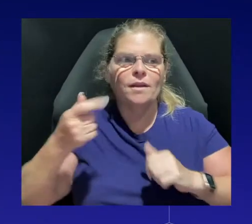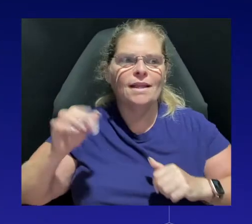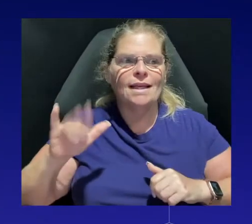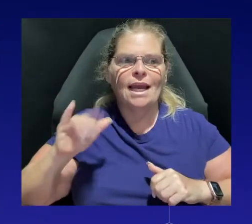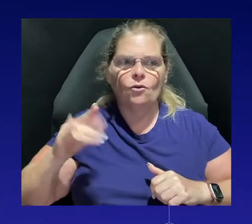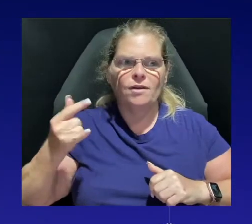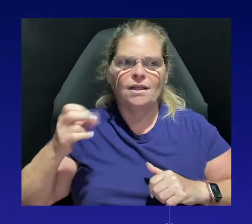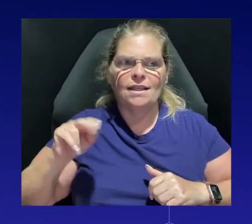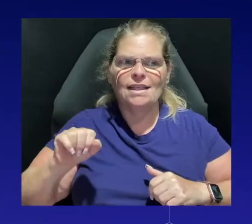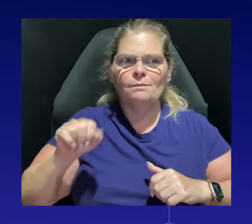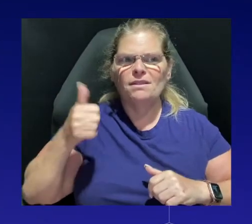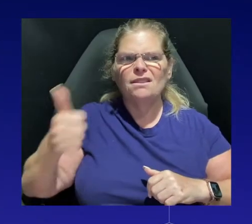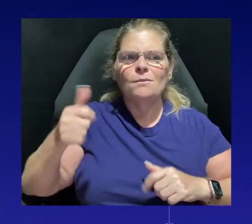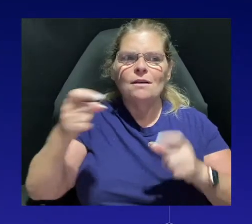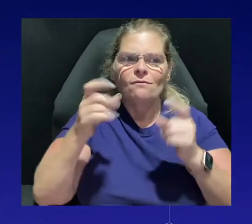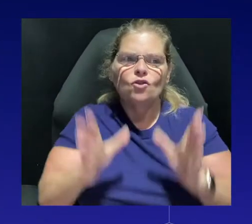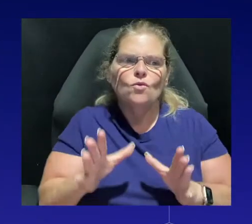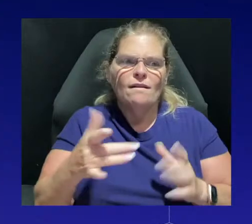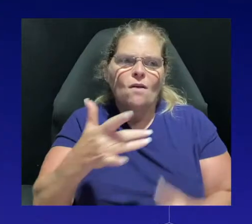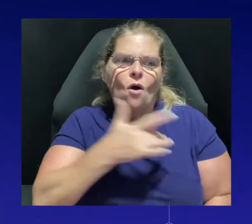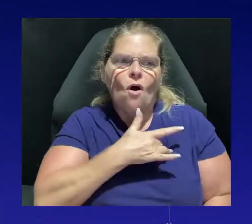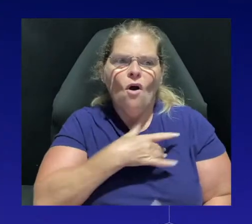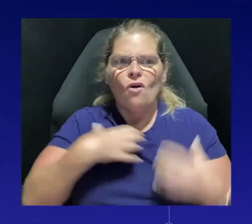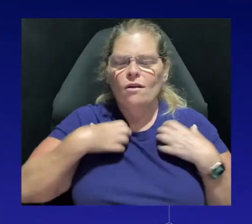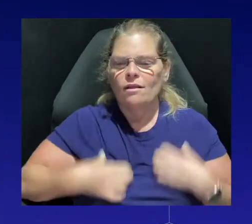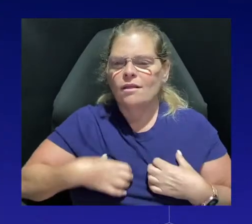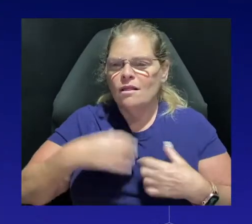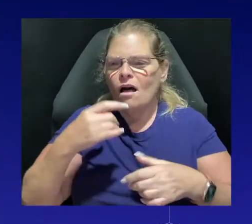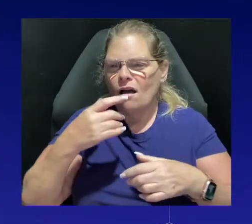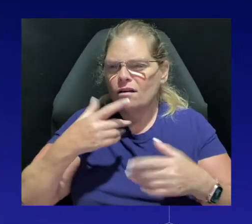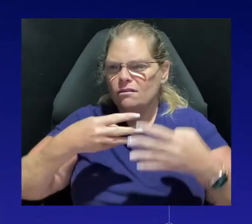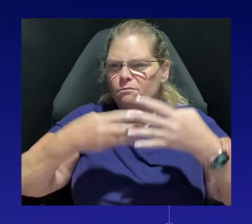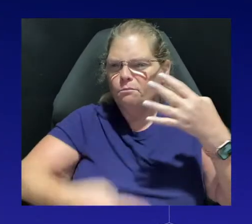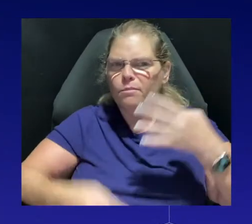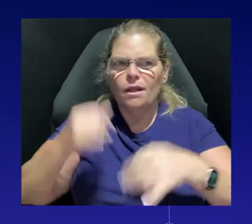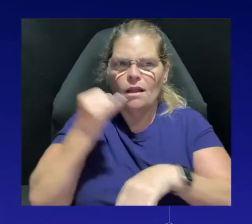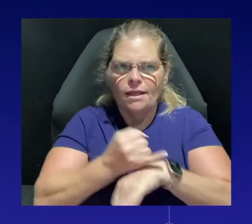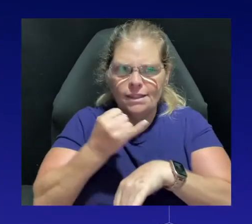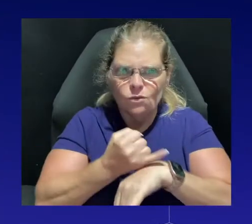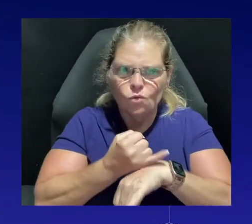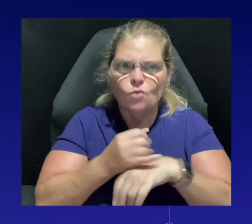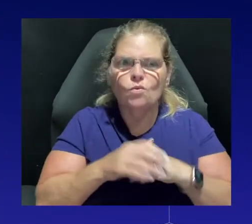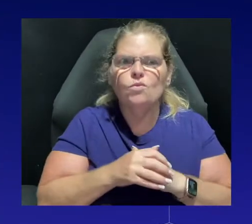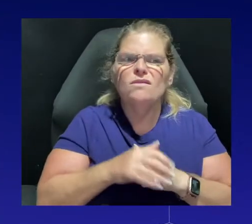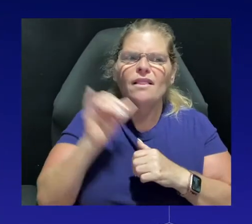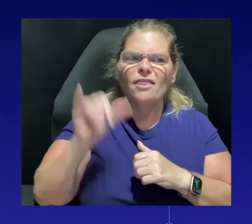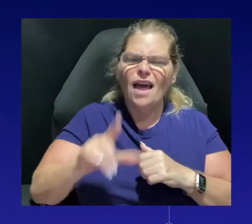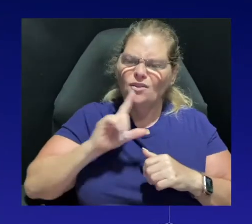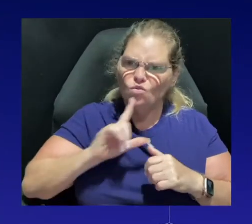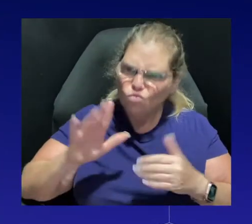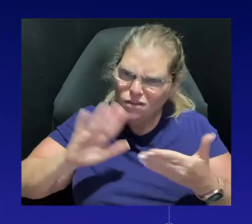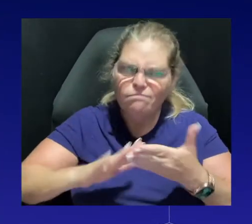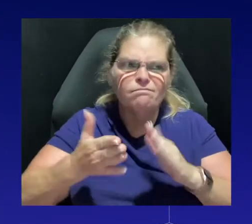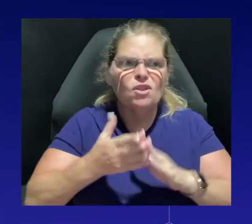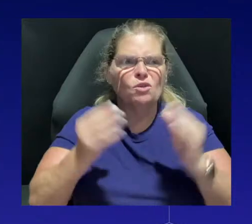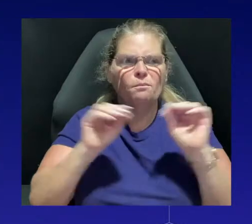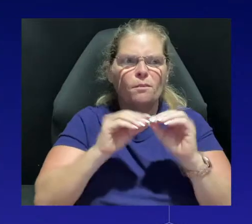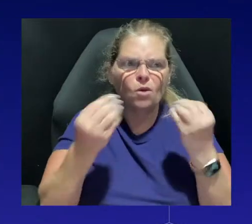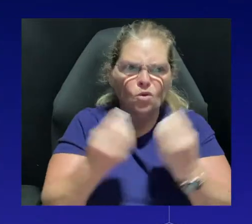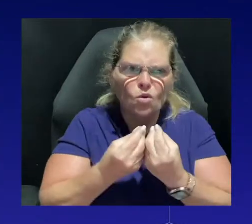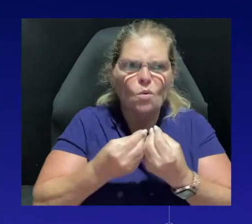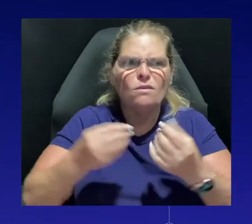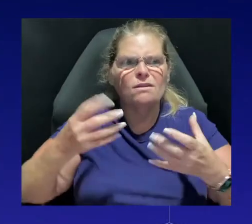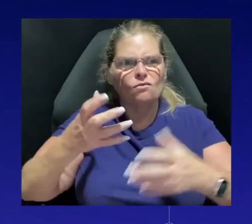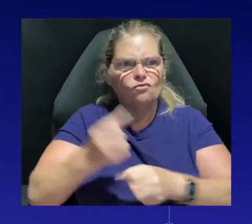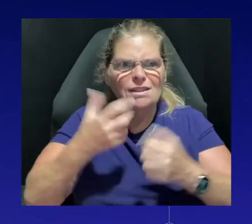a required amount of funding of the awards that are being made. And then a second aspect on research side